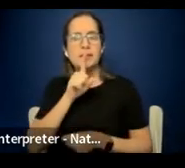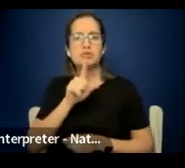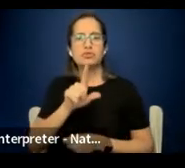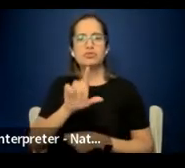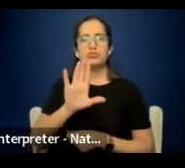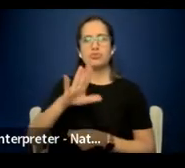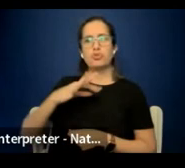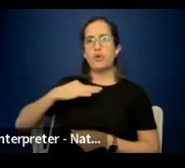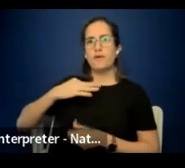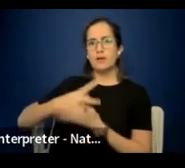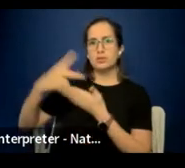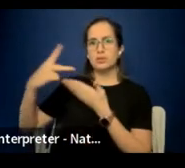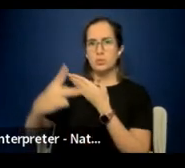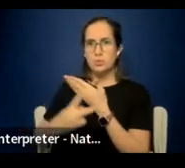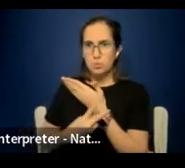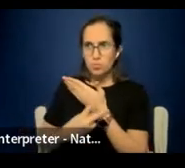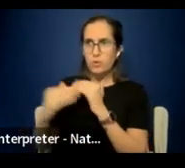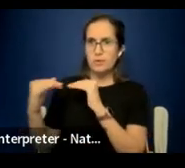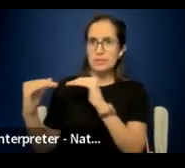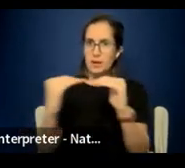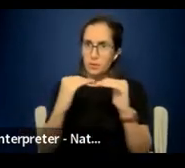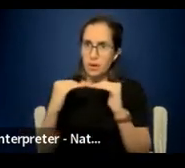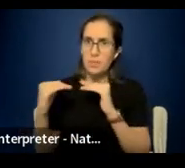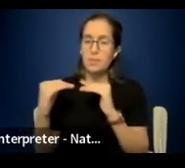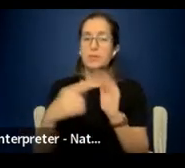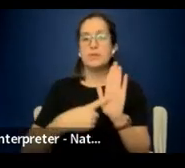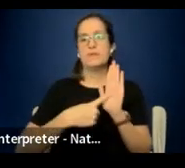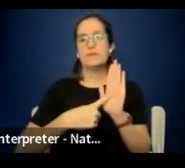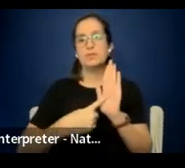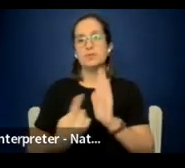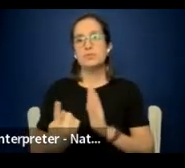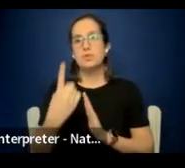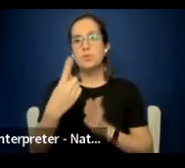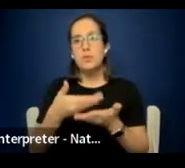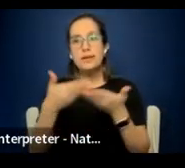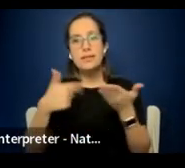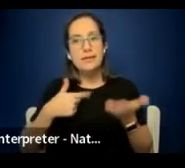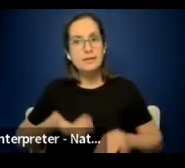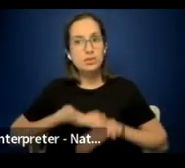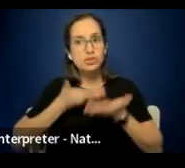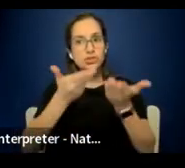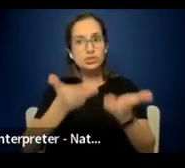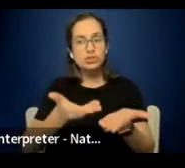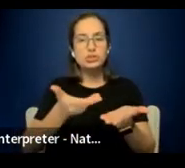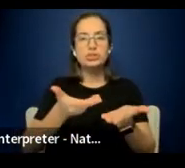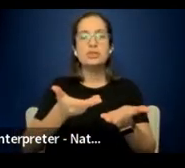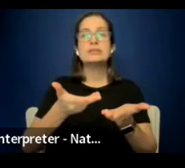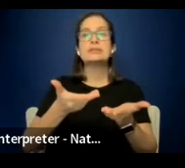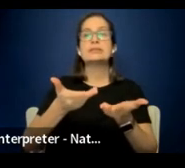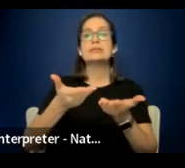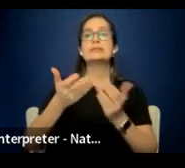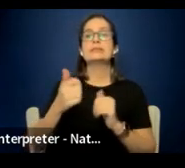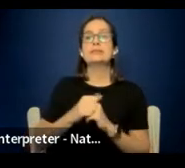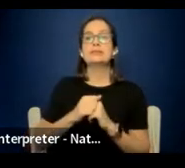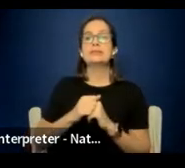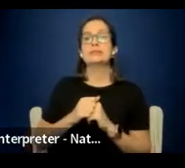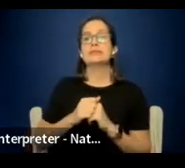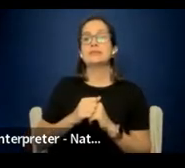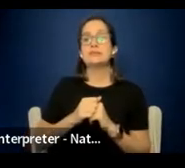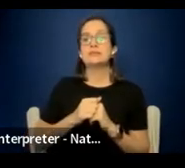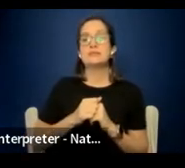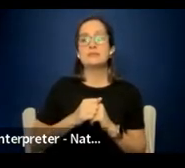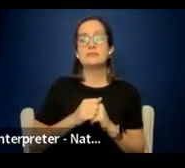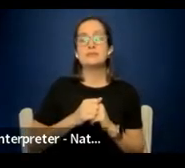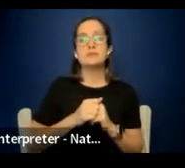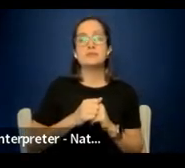program more equitable. So for example, one of the things I would suggest is deprivileging volunteering. There's a couple, you